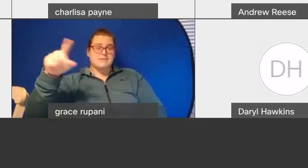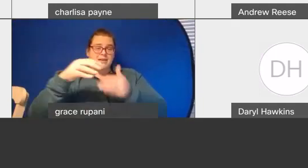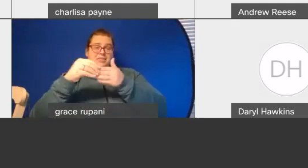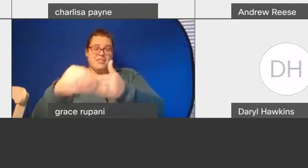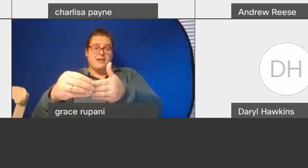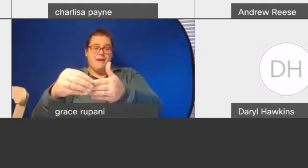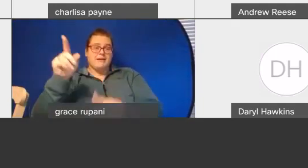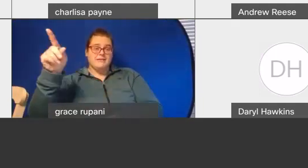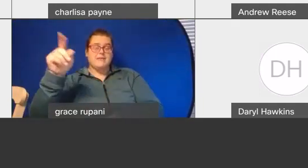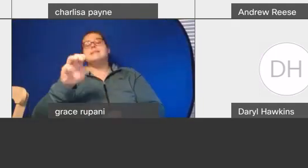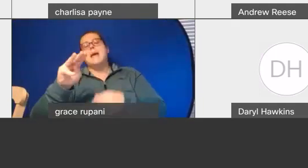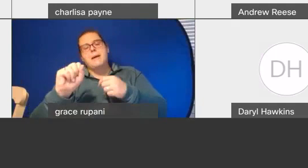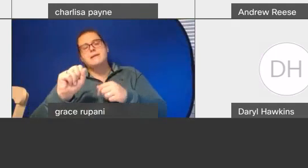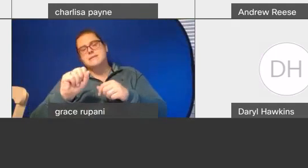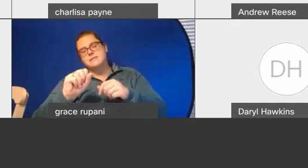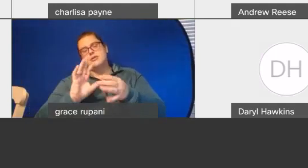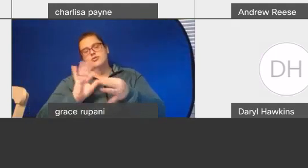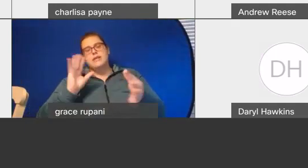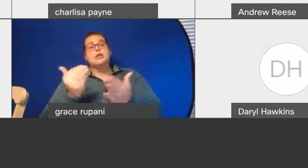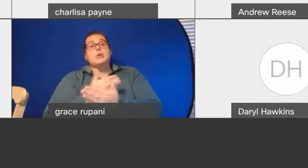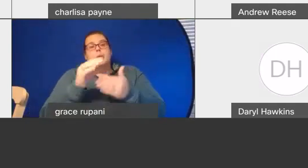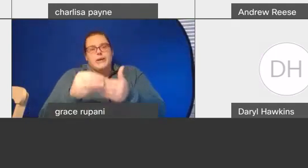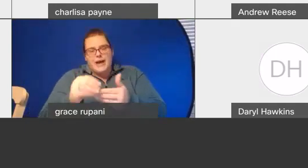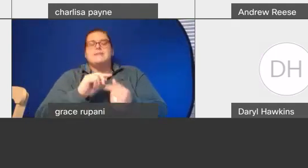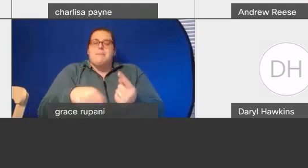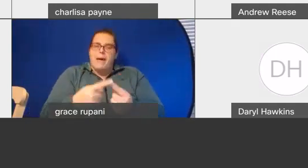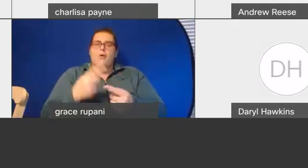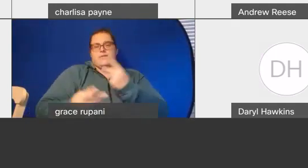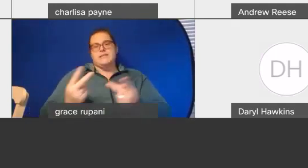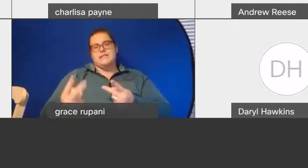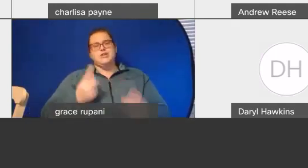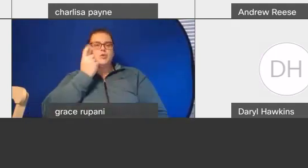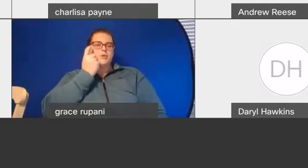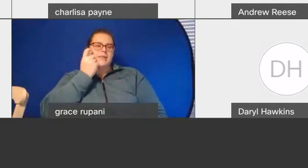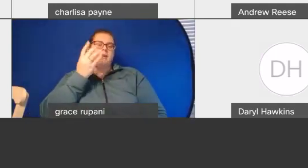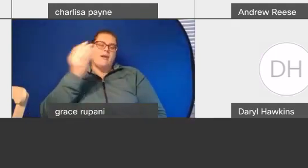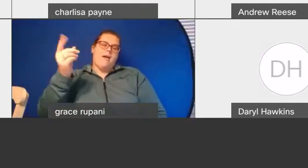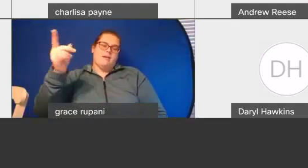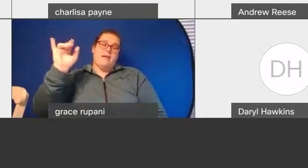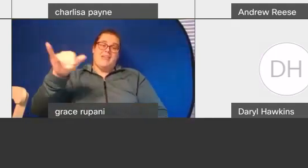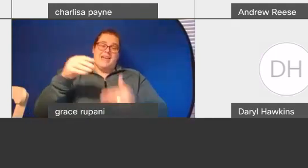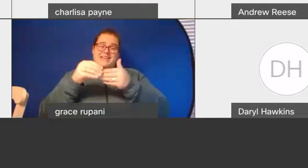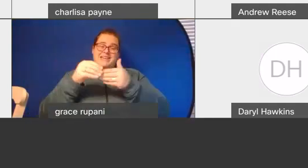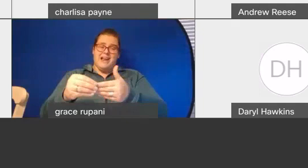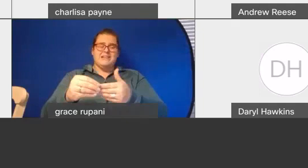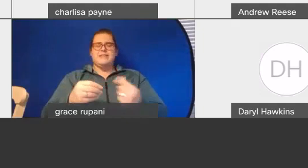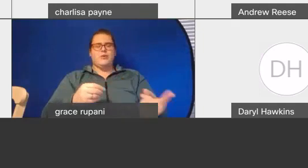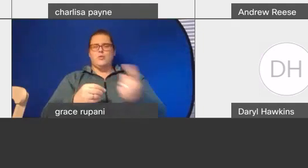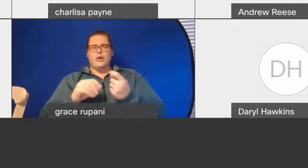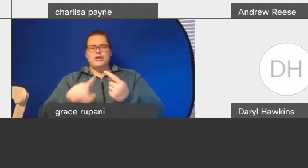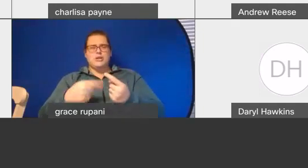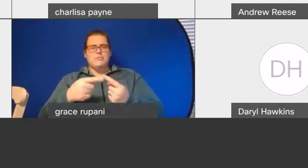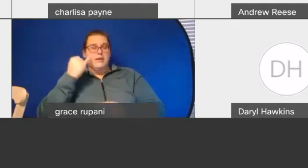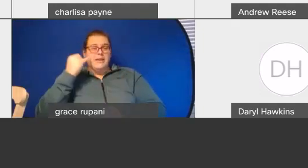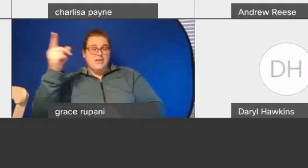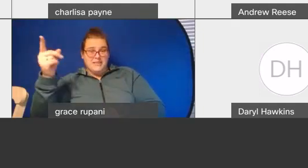CMS issued new guidance regarding visitation recently, and there was a question about whether that will be addressed in